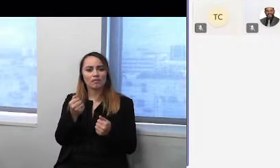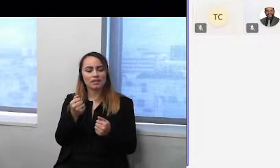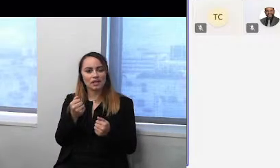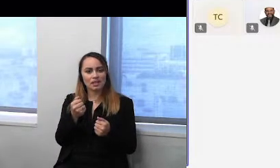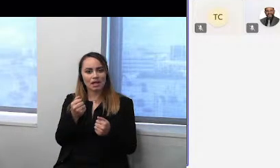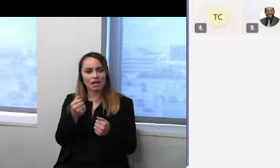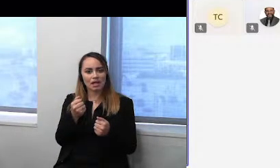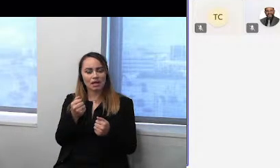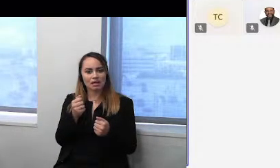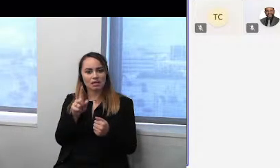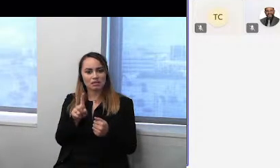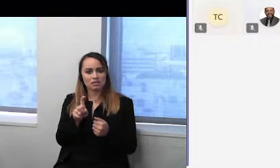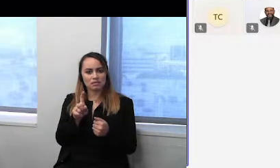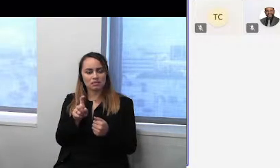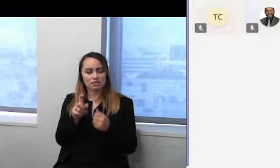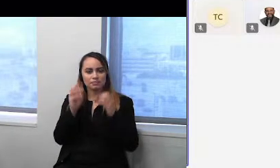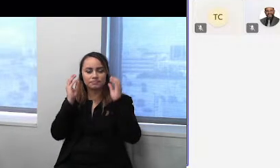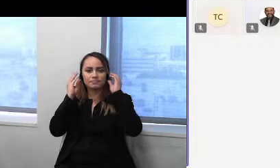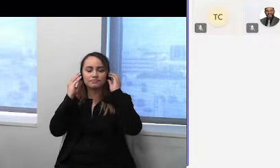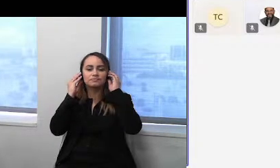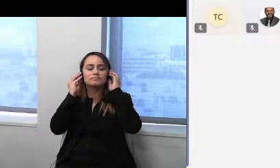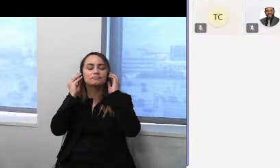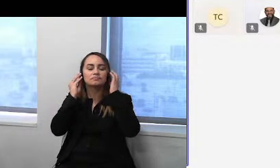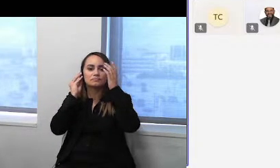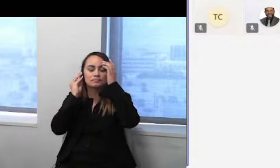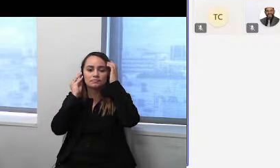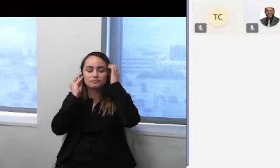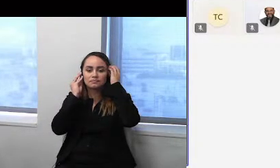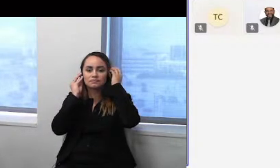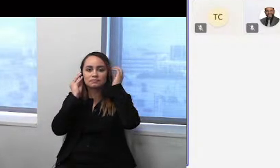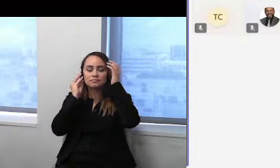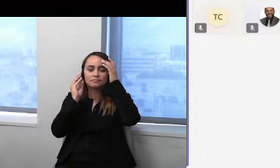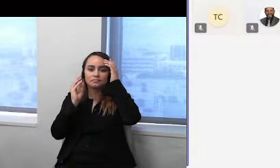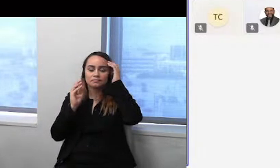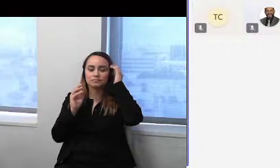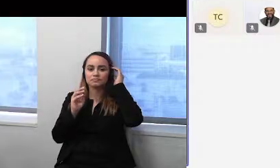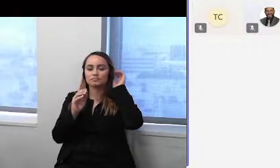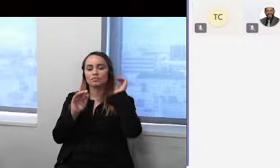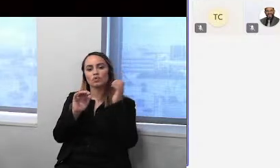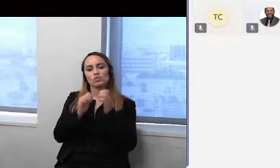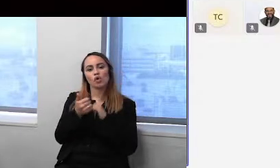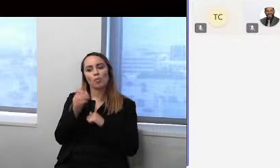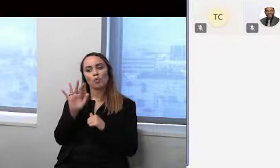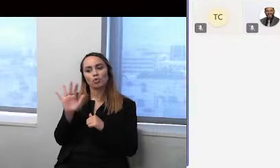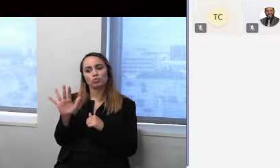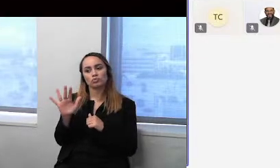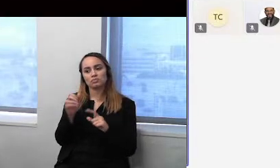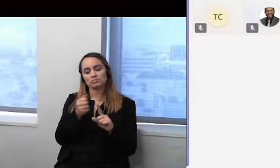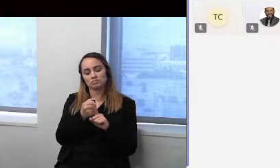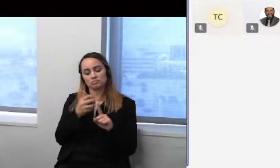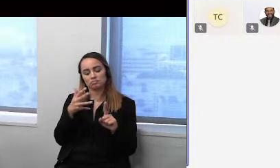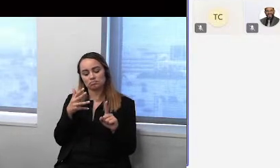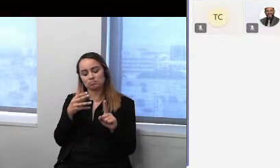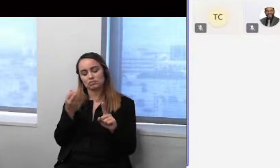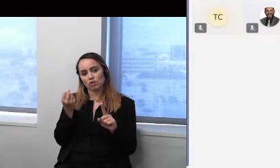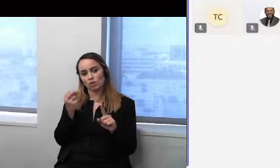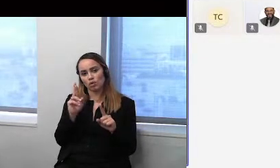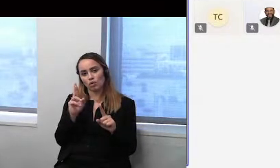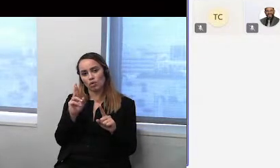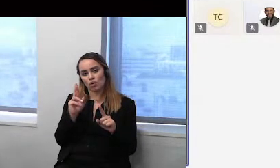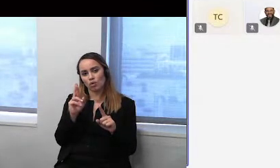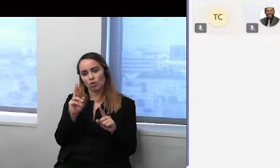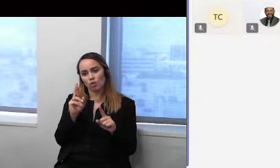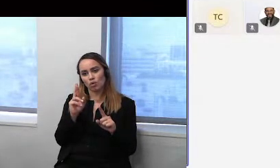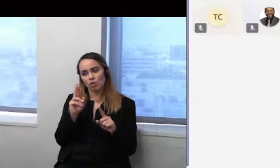reliability. How would you describe, or what do you mean by reliability in